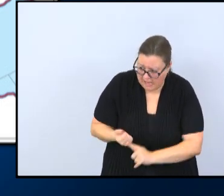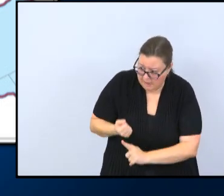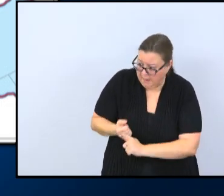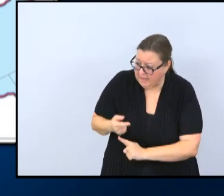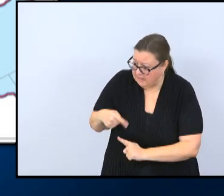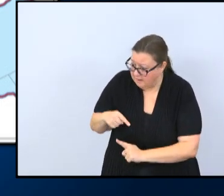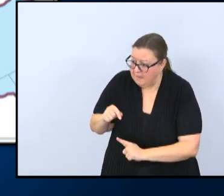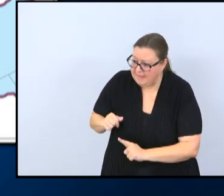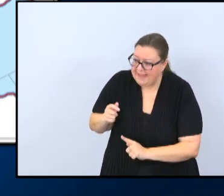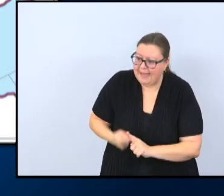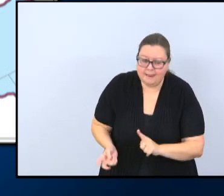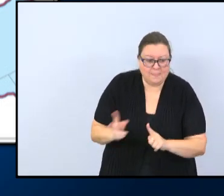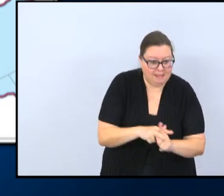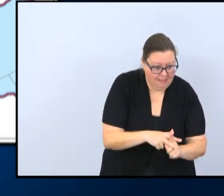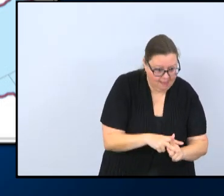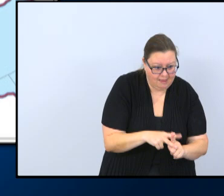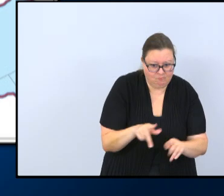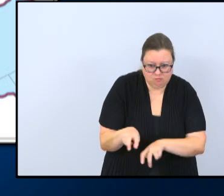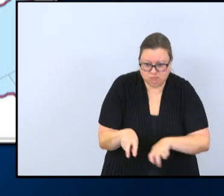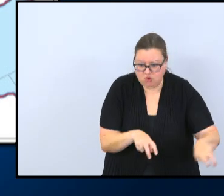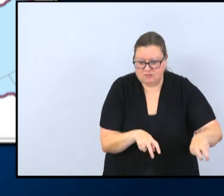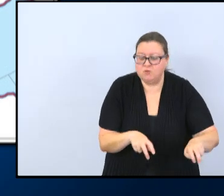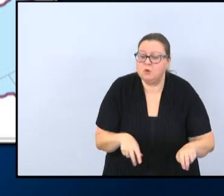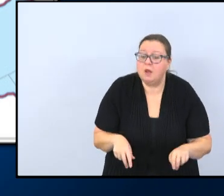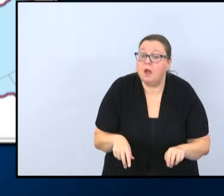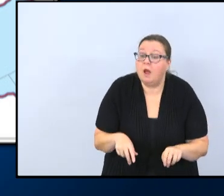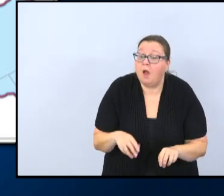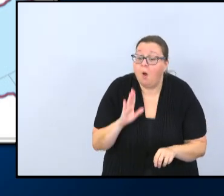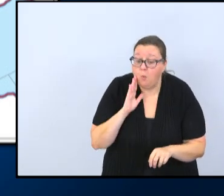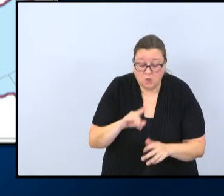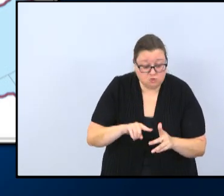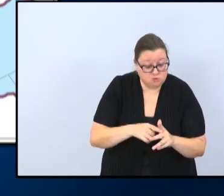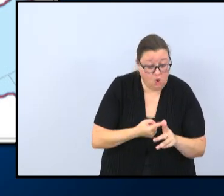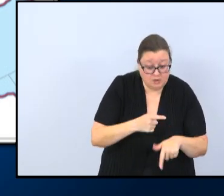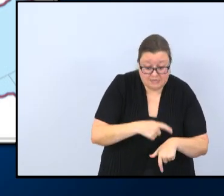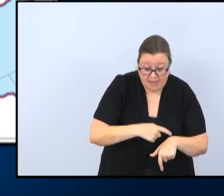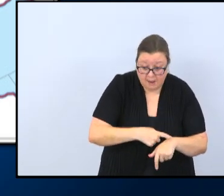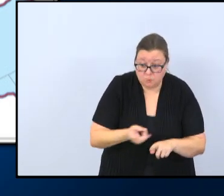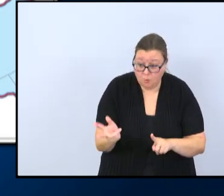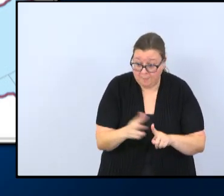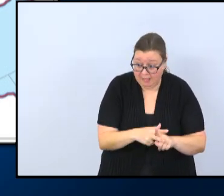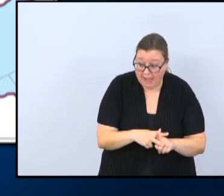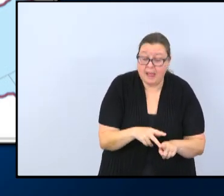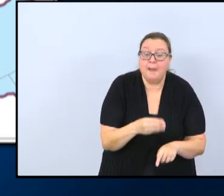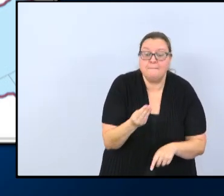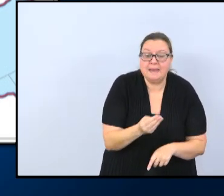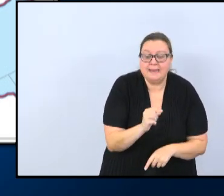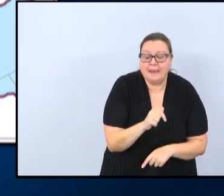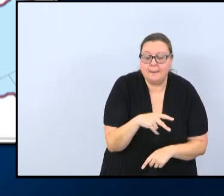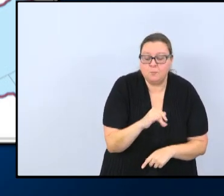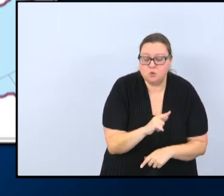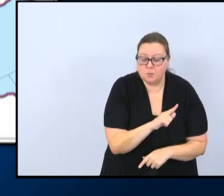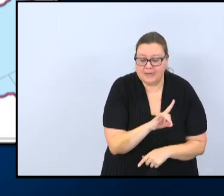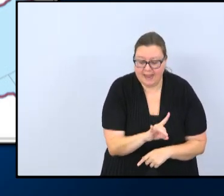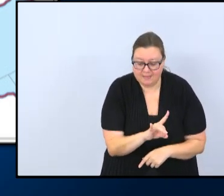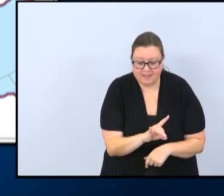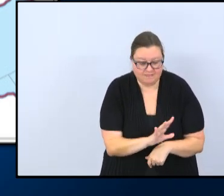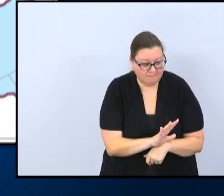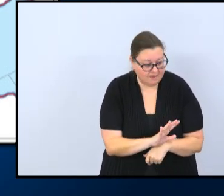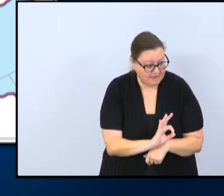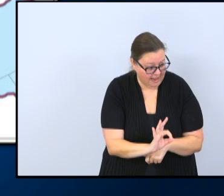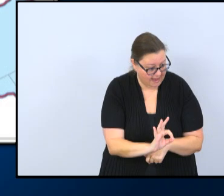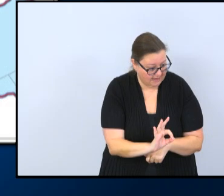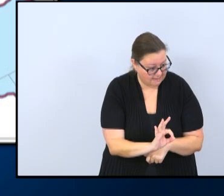month's board meeting. The window will open on Monday, April 28th at 9 a.m. through Friday, May 9th at 5